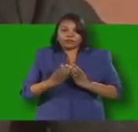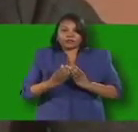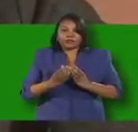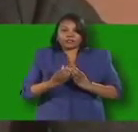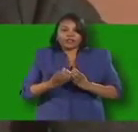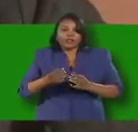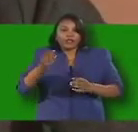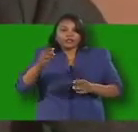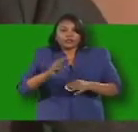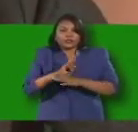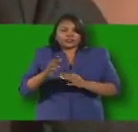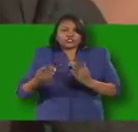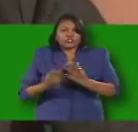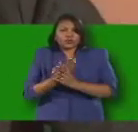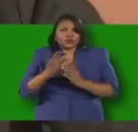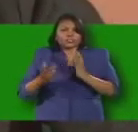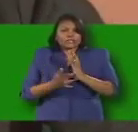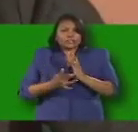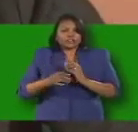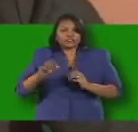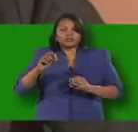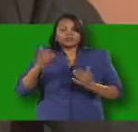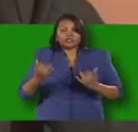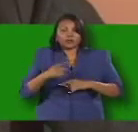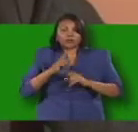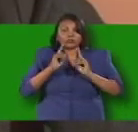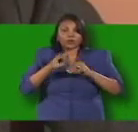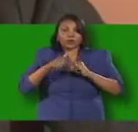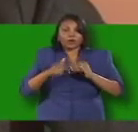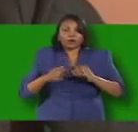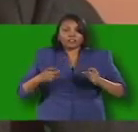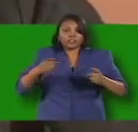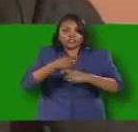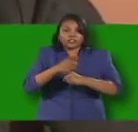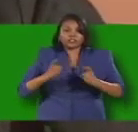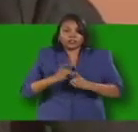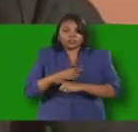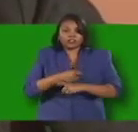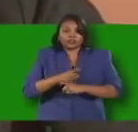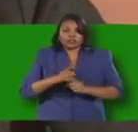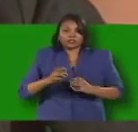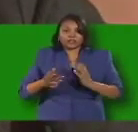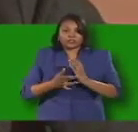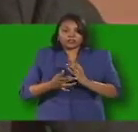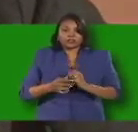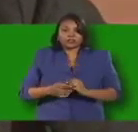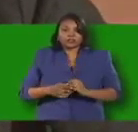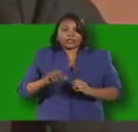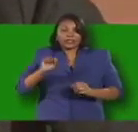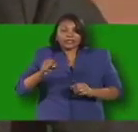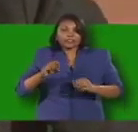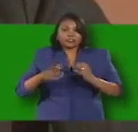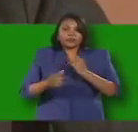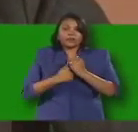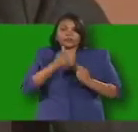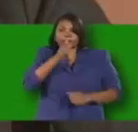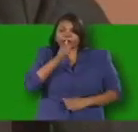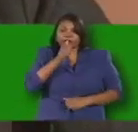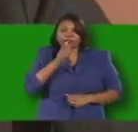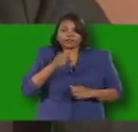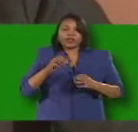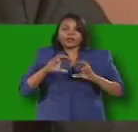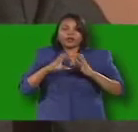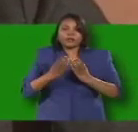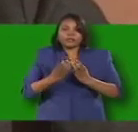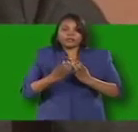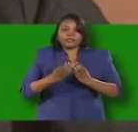these practices. We've talked today about technology transfer, and it ultimately is happening with private companies because, of course, private equals